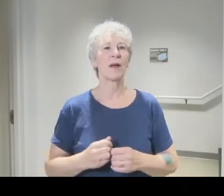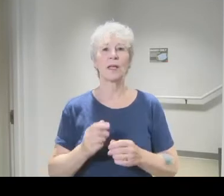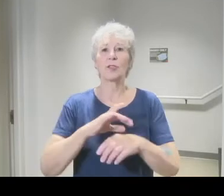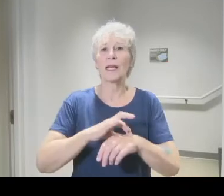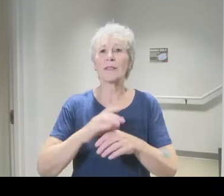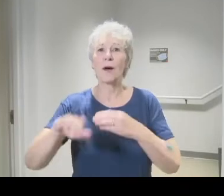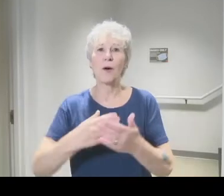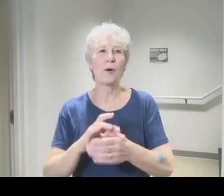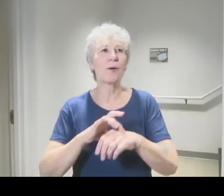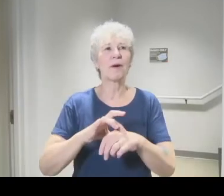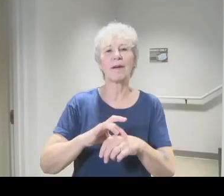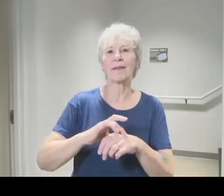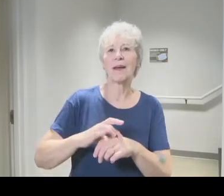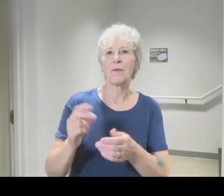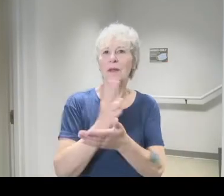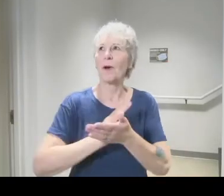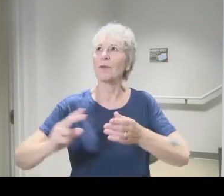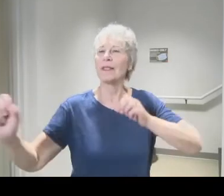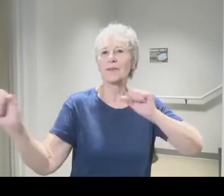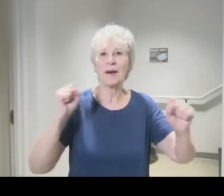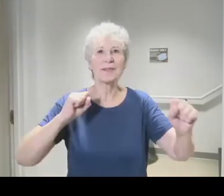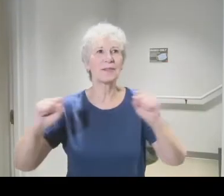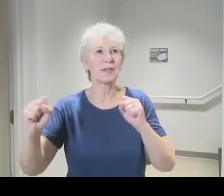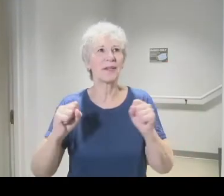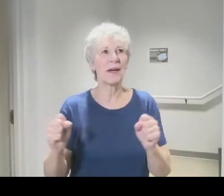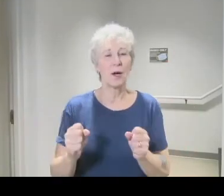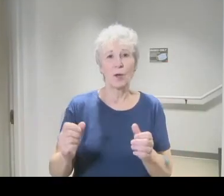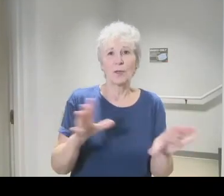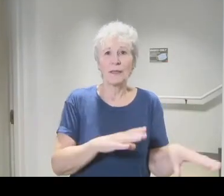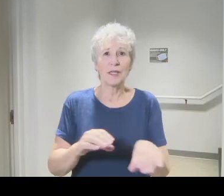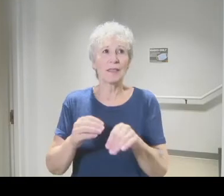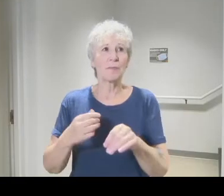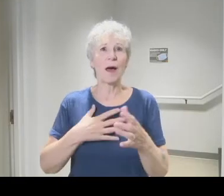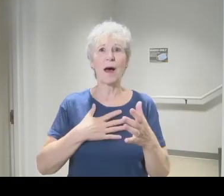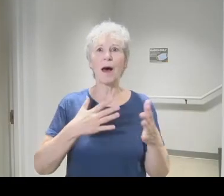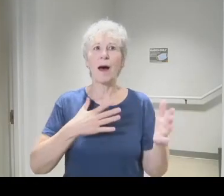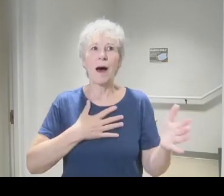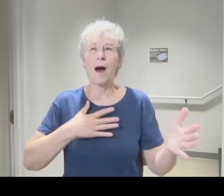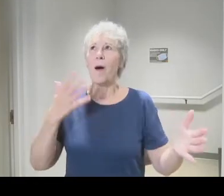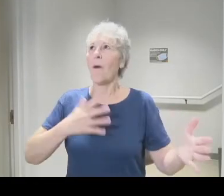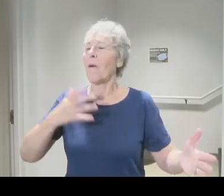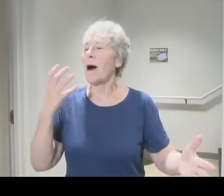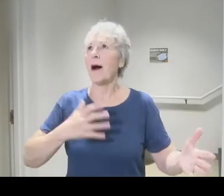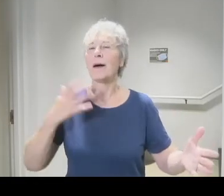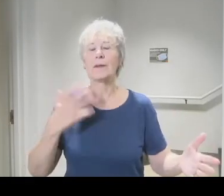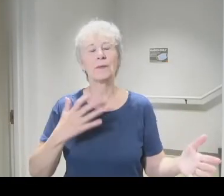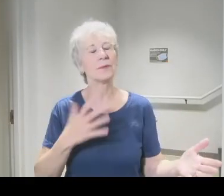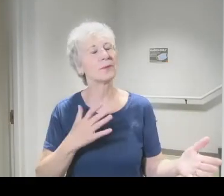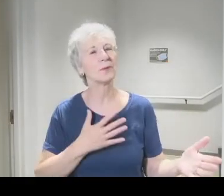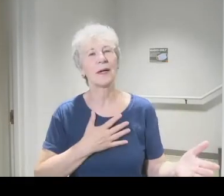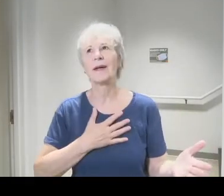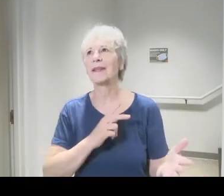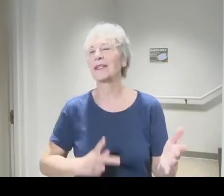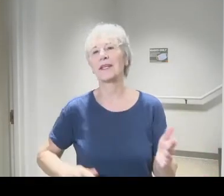these. Who shakes the whole earth in holy thunder, who leaves us breathless in awe and